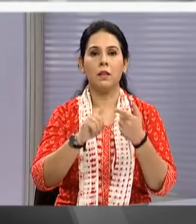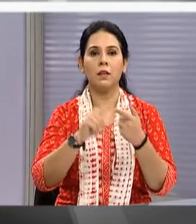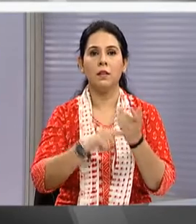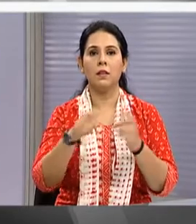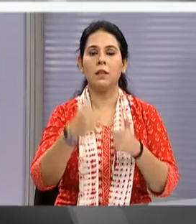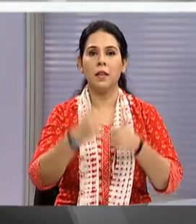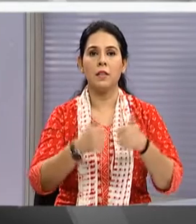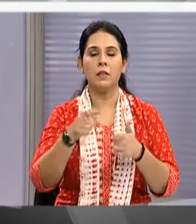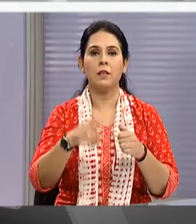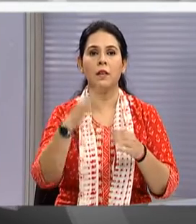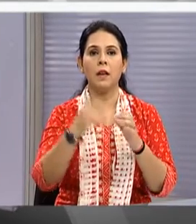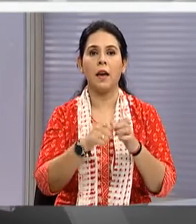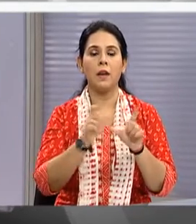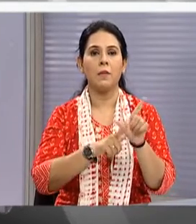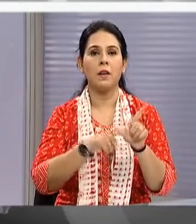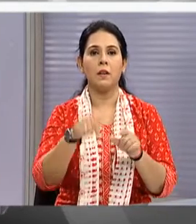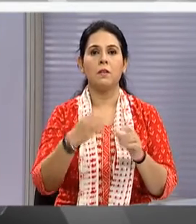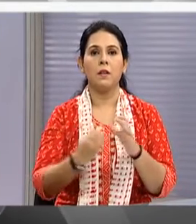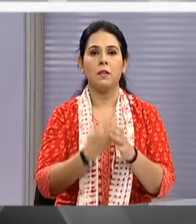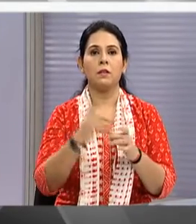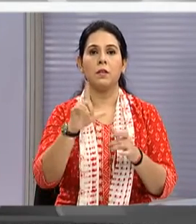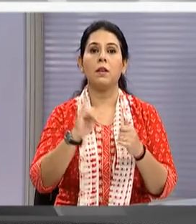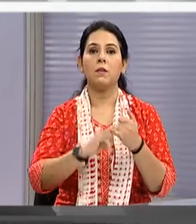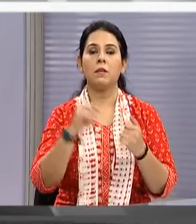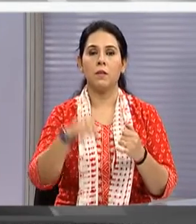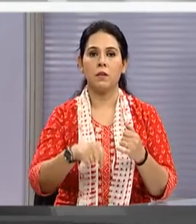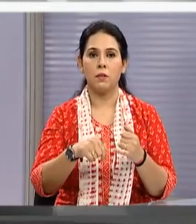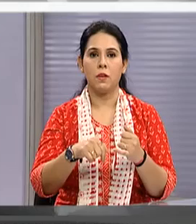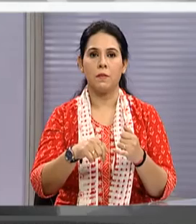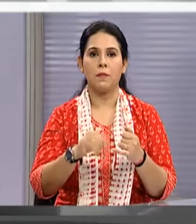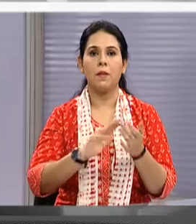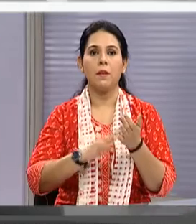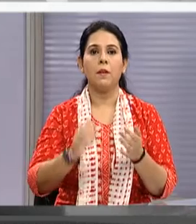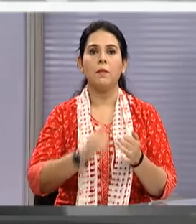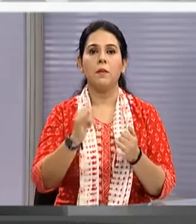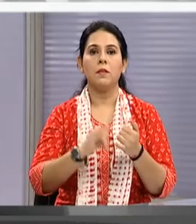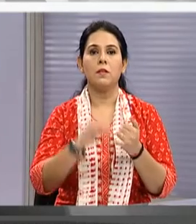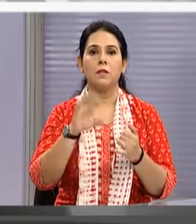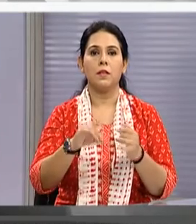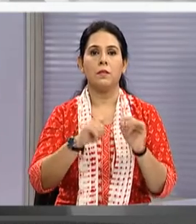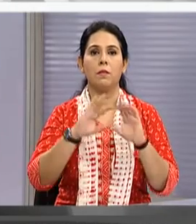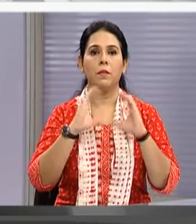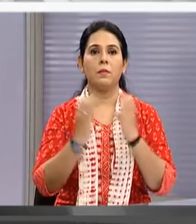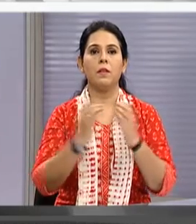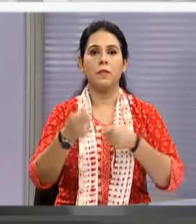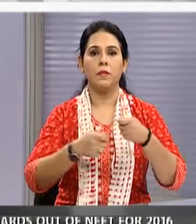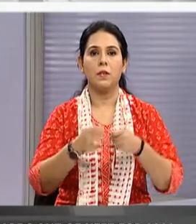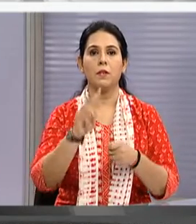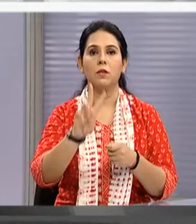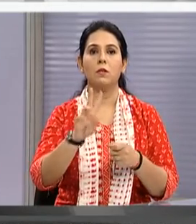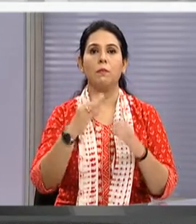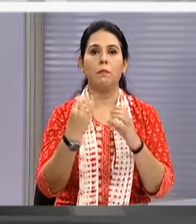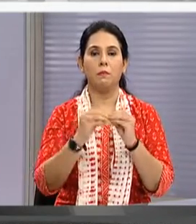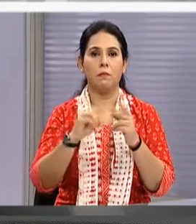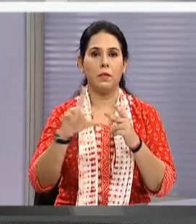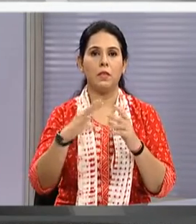Eligibility Entrance Test for this academic year will be introduced in the Lok Sabha today. Minister of State for Parliamentary Affairs said the